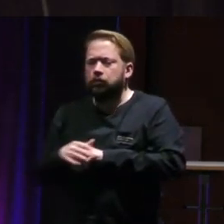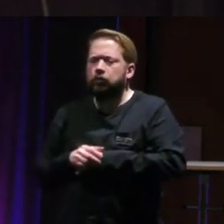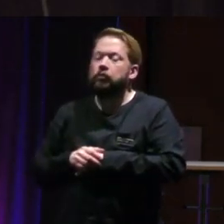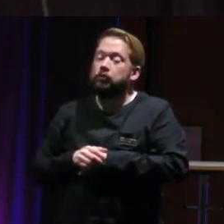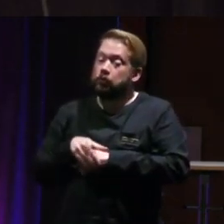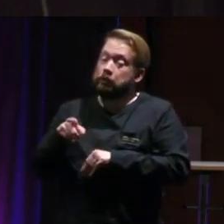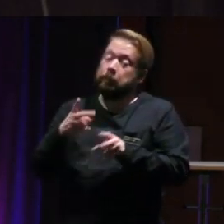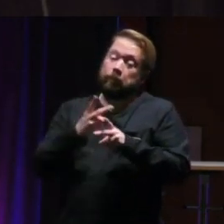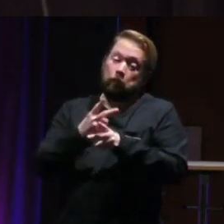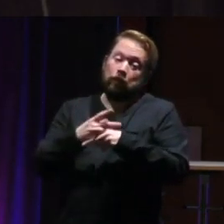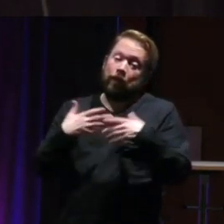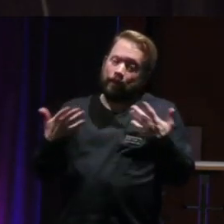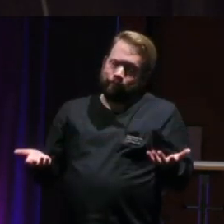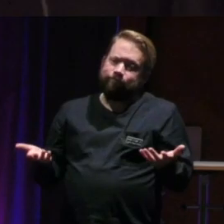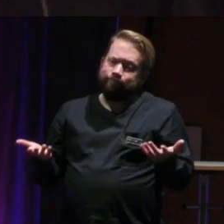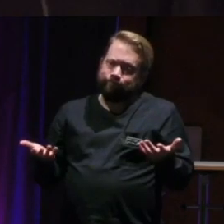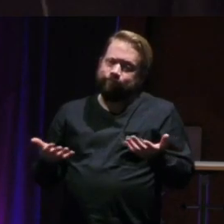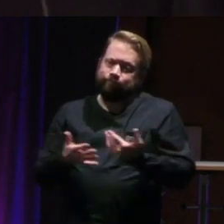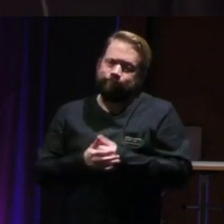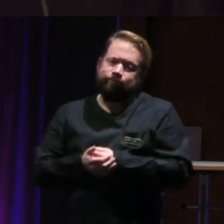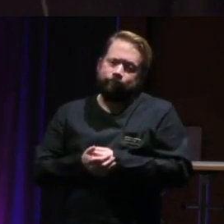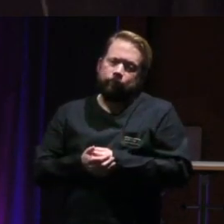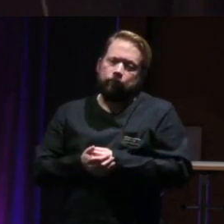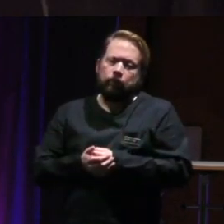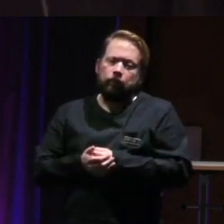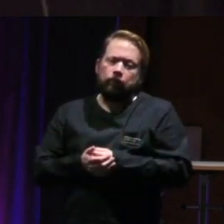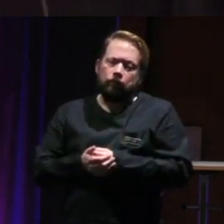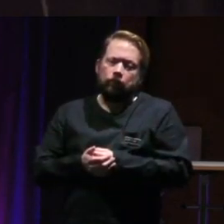uses. He uses. Does this scare you?